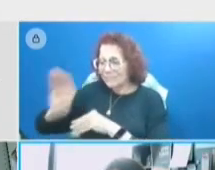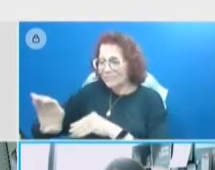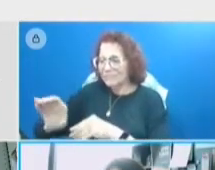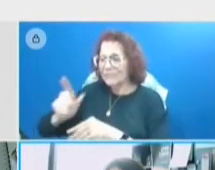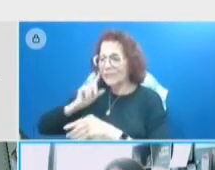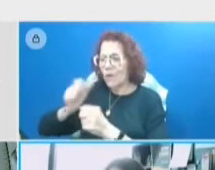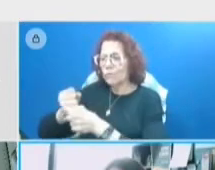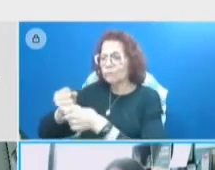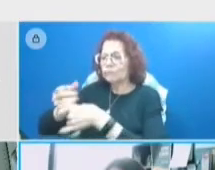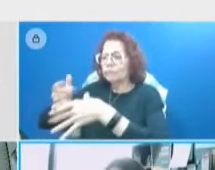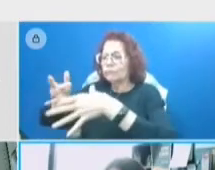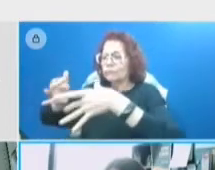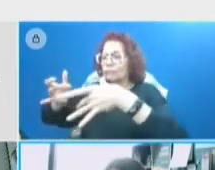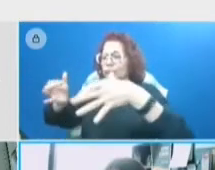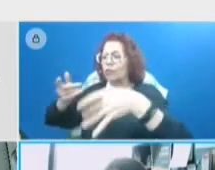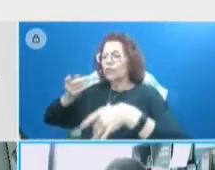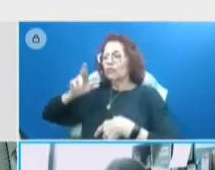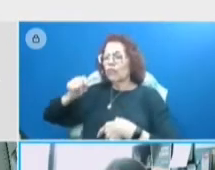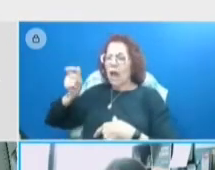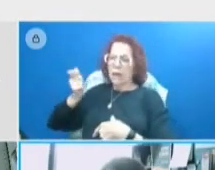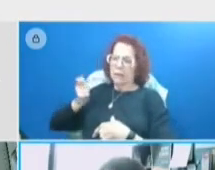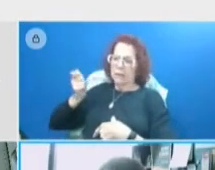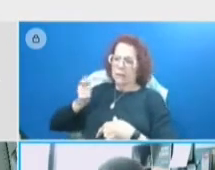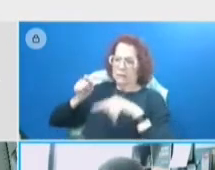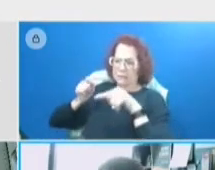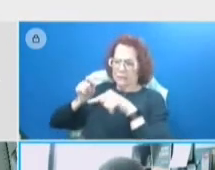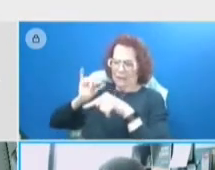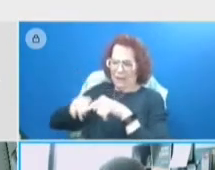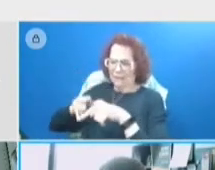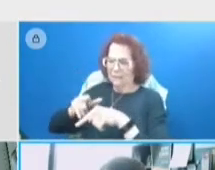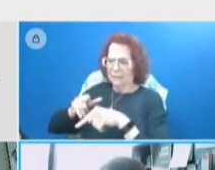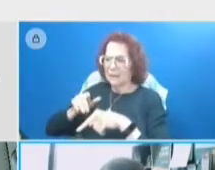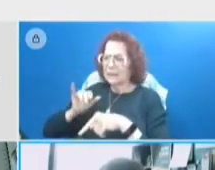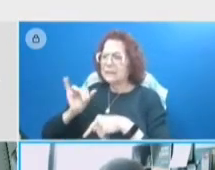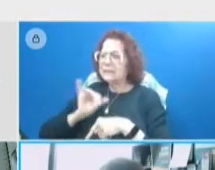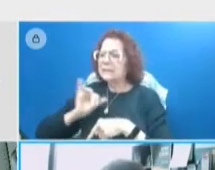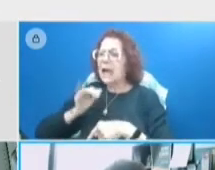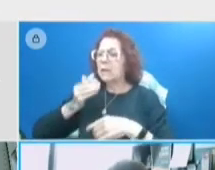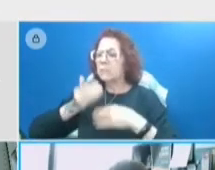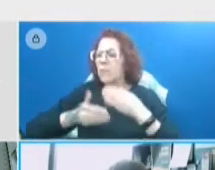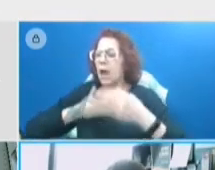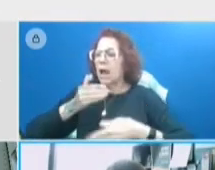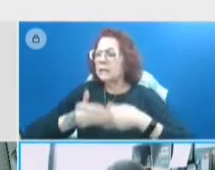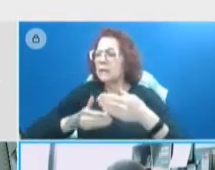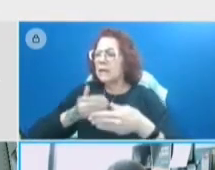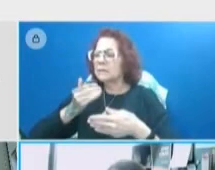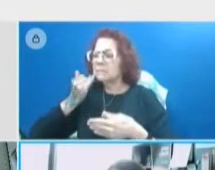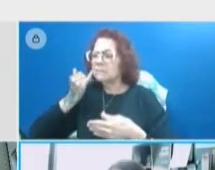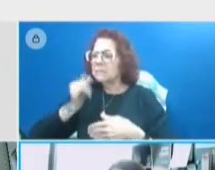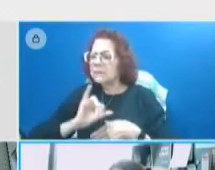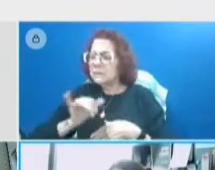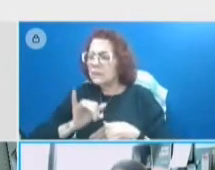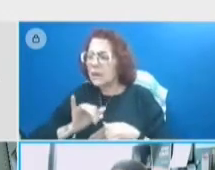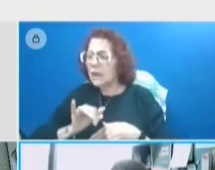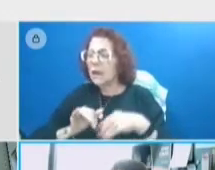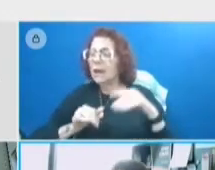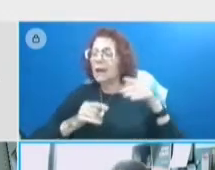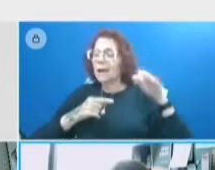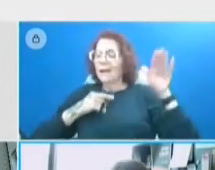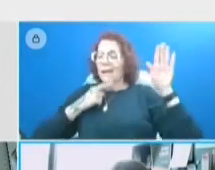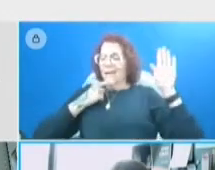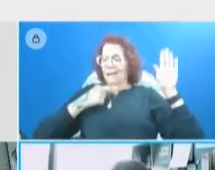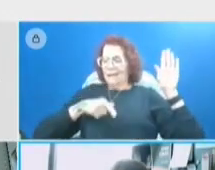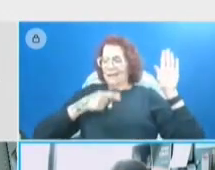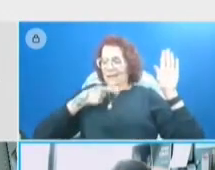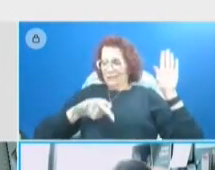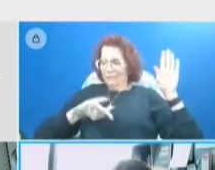And there's a similar process around that grant as well. That brings the Public Information Office to administering 9 grant